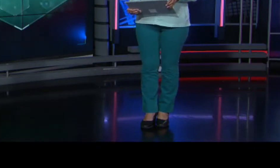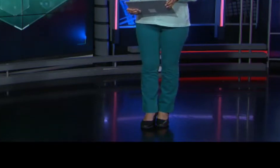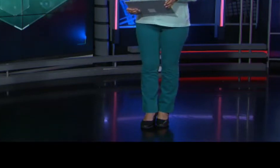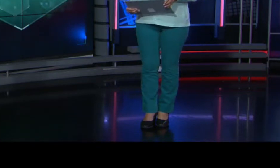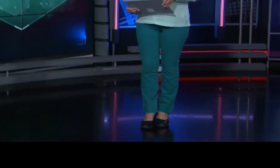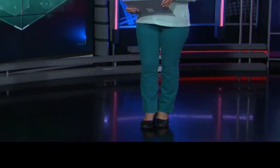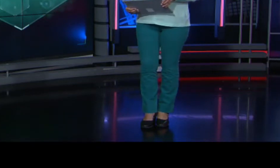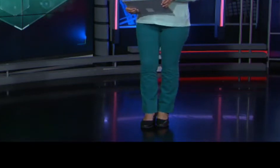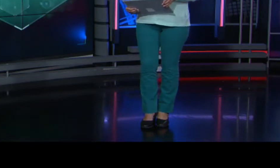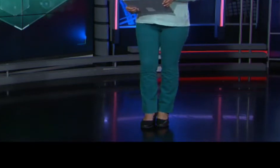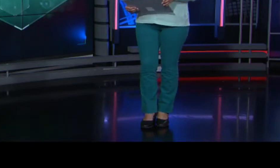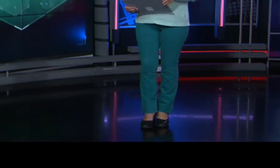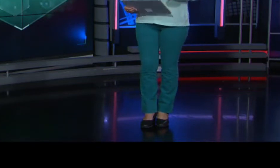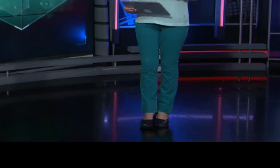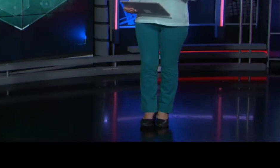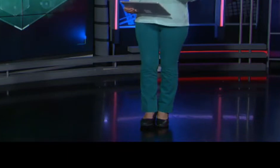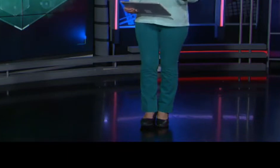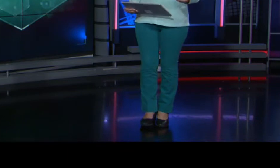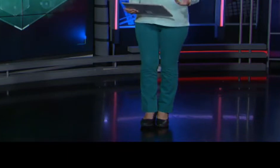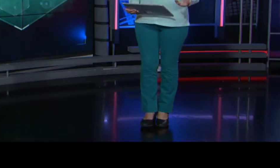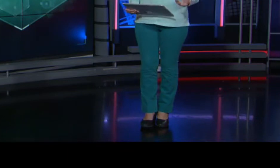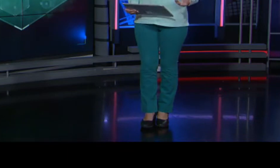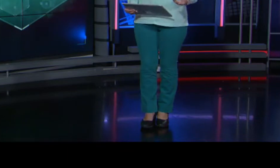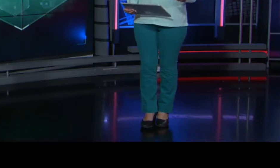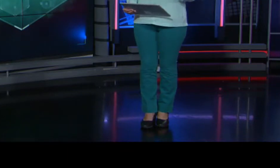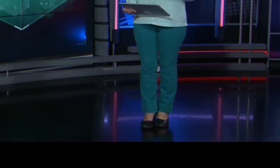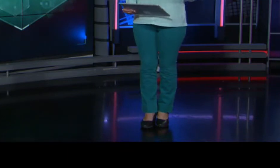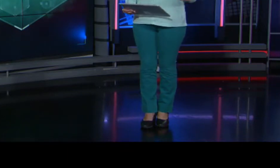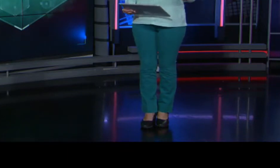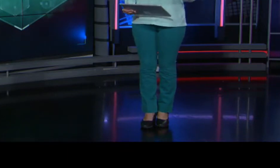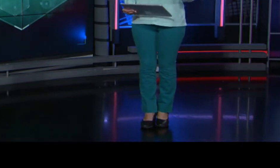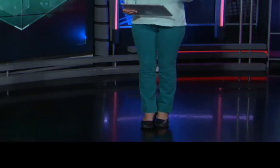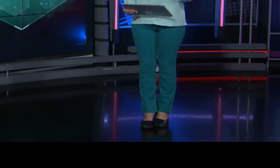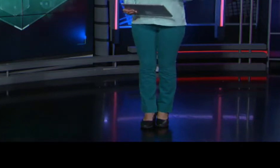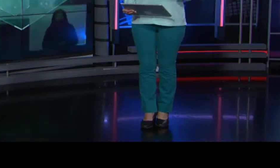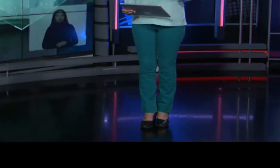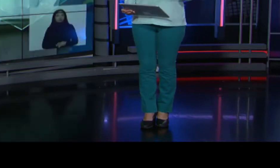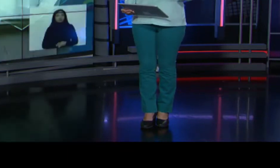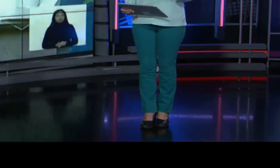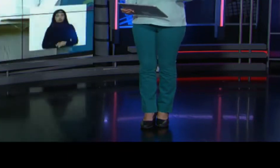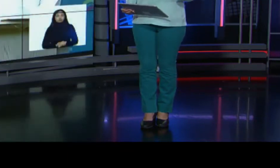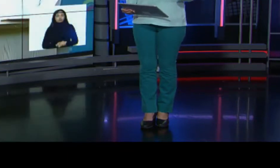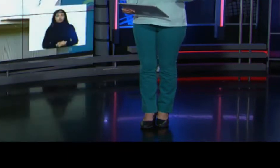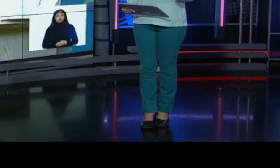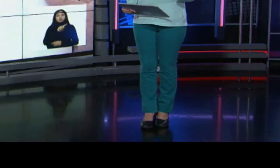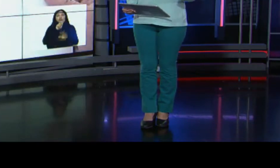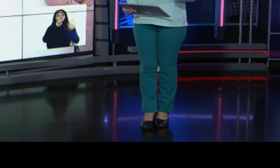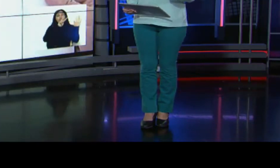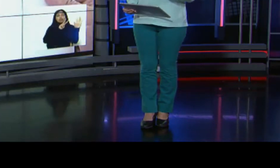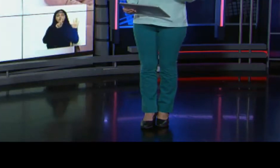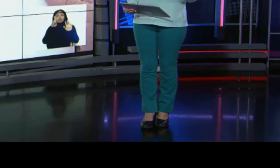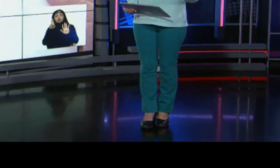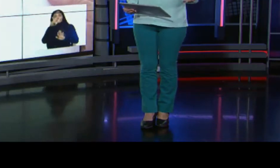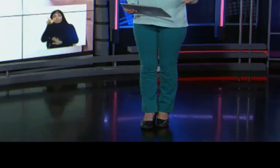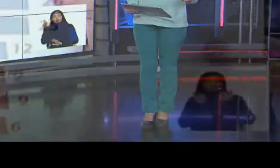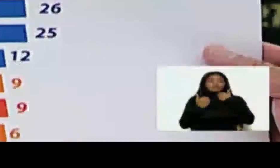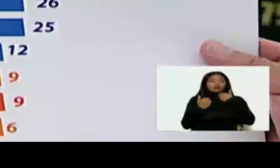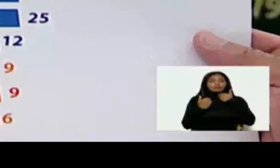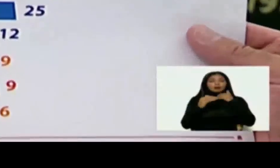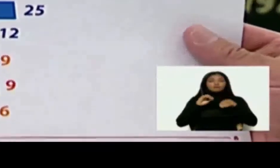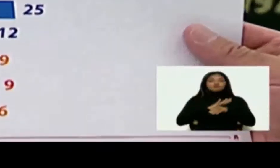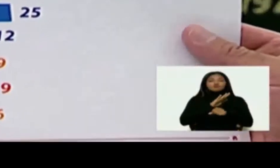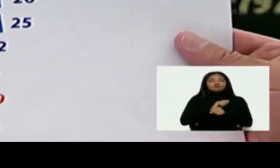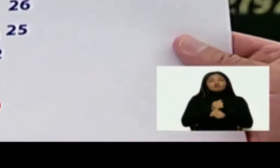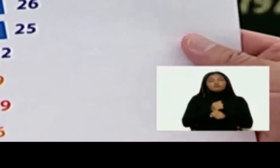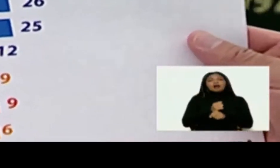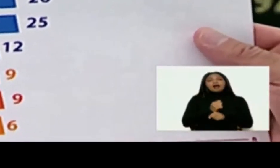Minister Jorge Rodriguez said authorities reportedly only 4 new cases in the last 24 hours. Meanwhile, 84 people